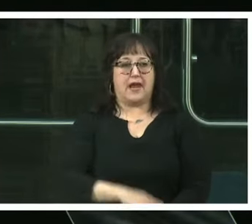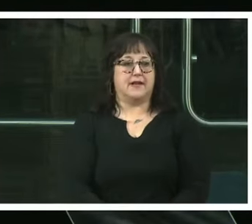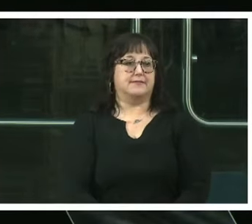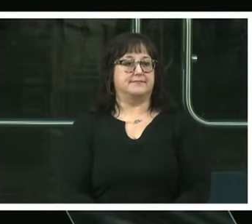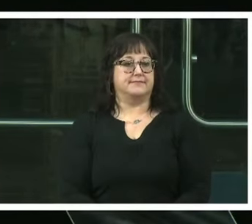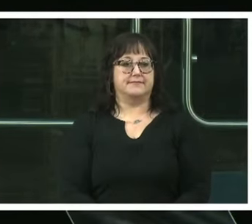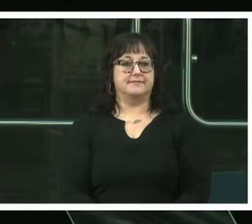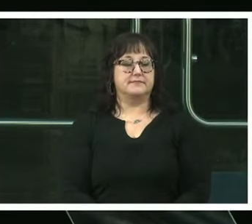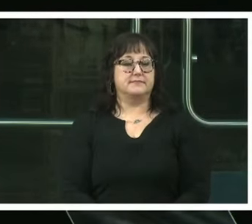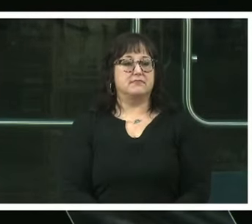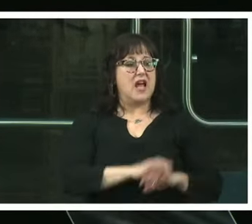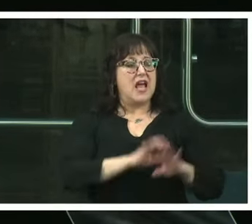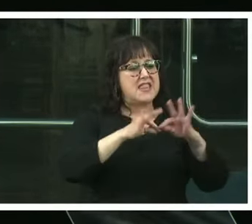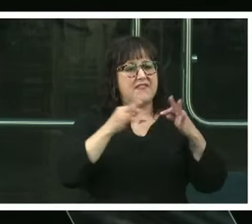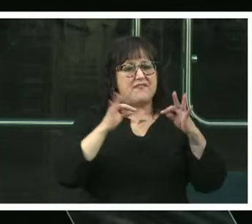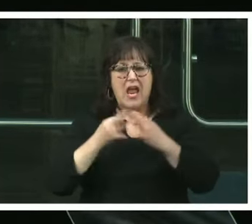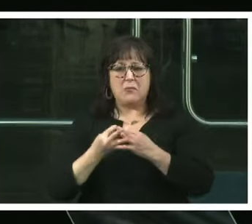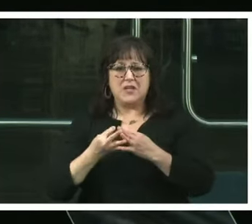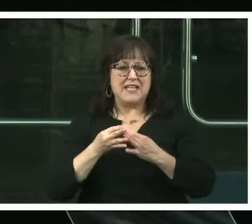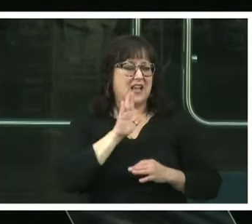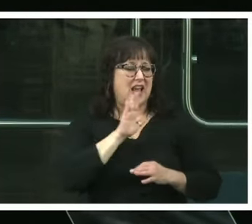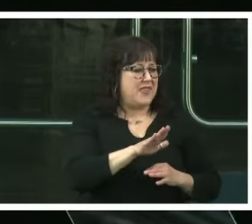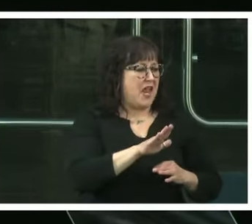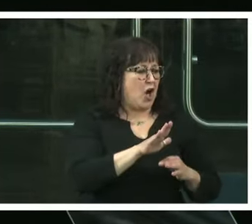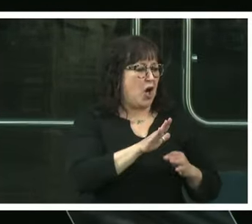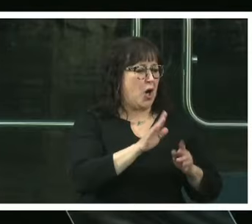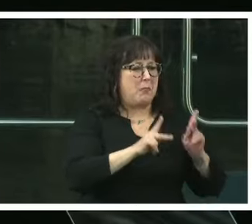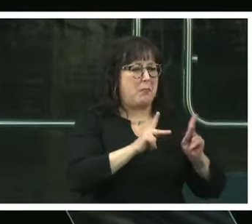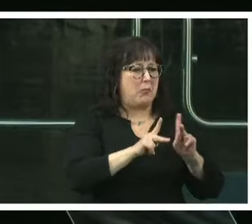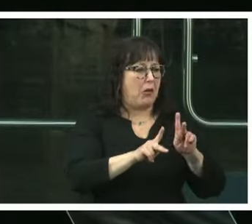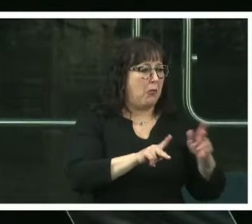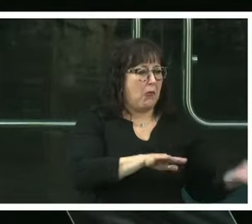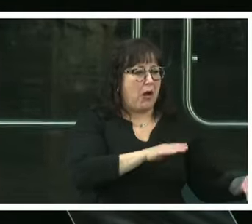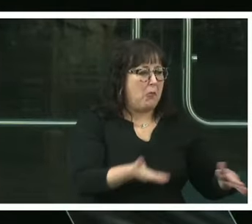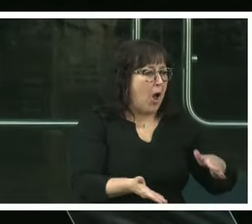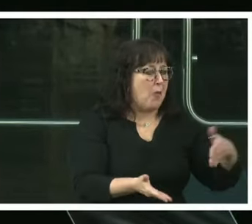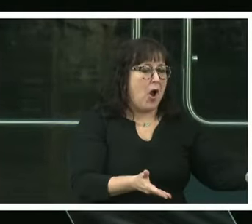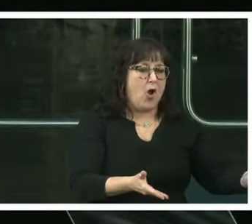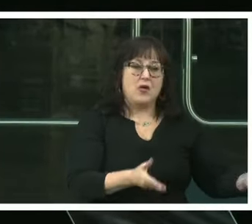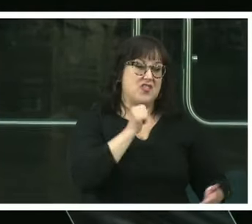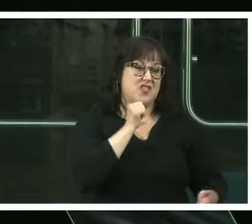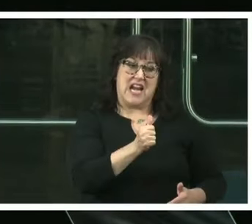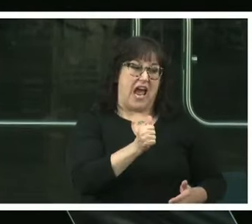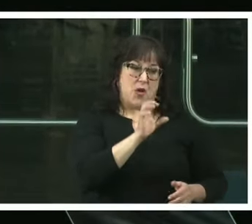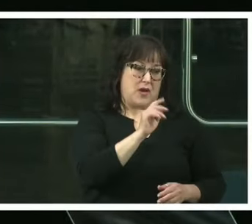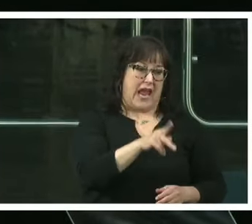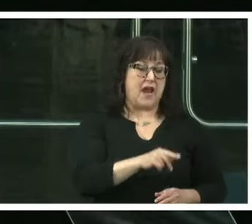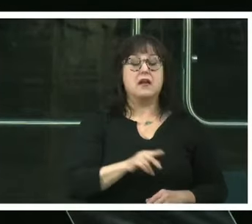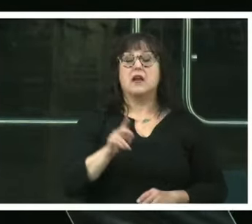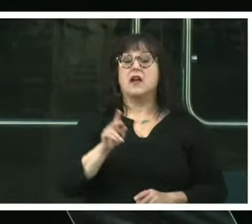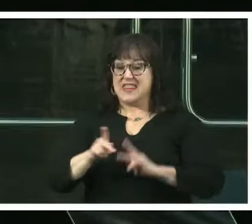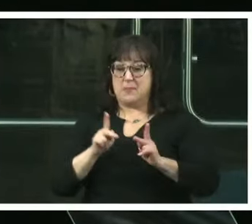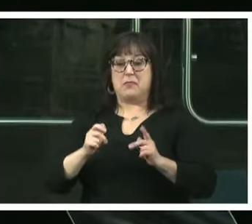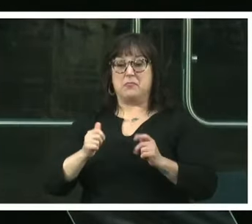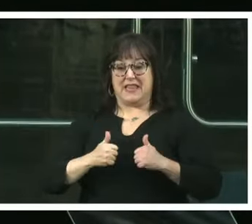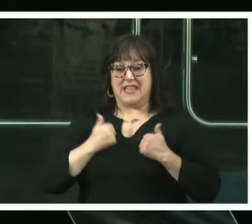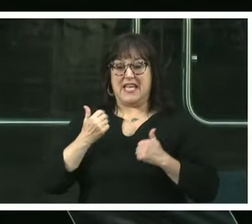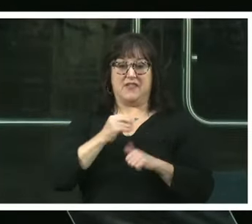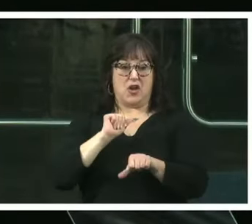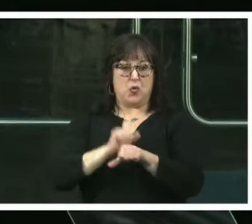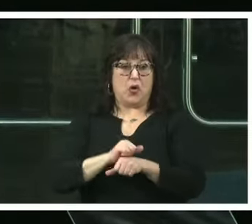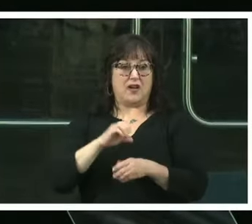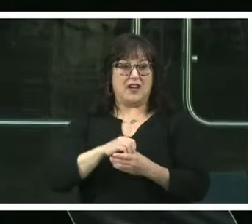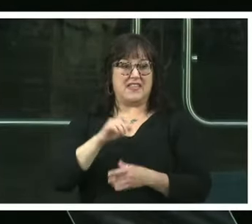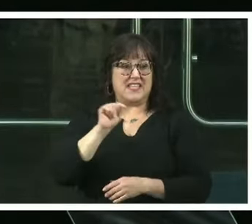The families who are losing people to fentanyl are certainly not okay with it. And the people who work and live in the